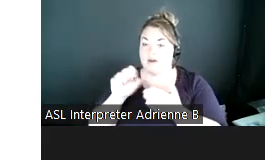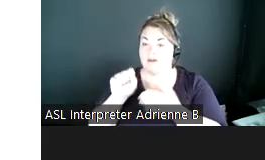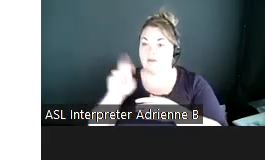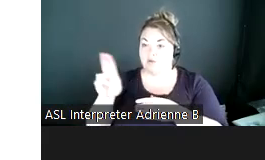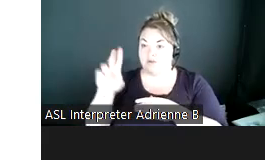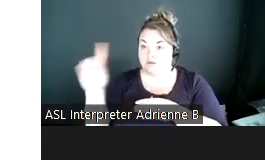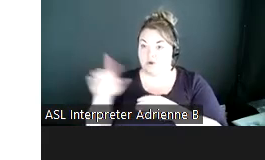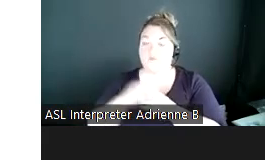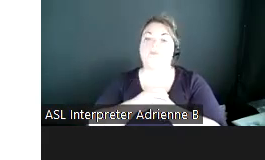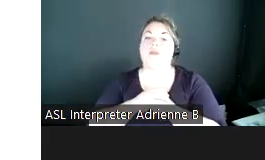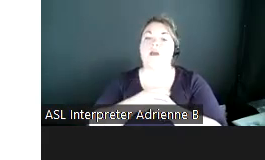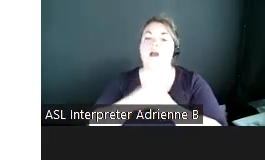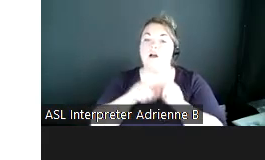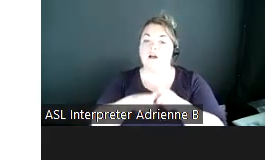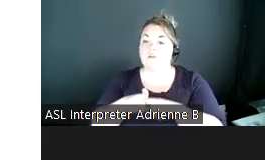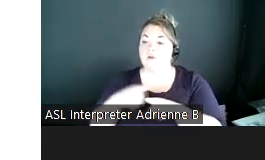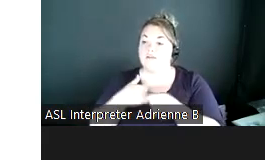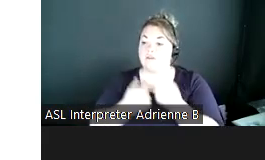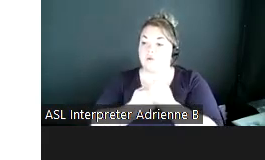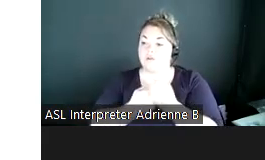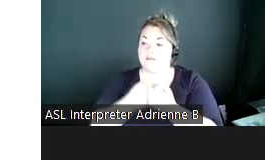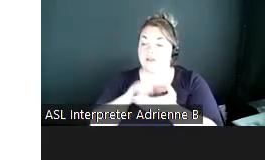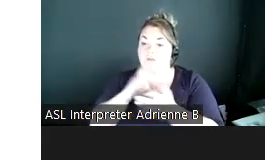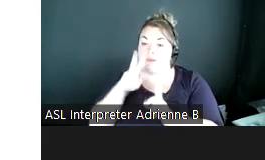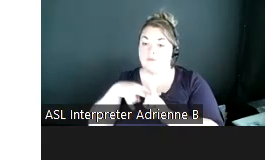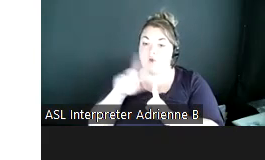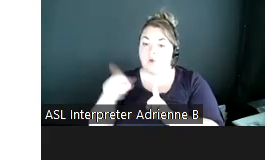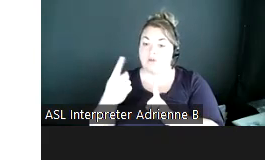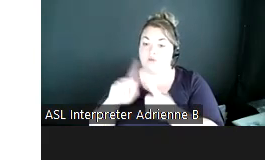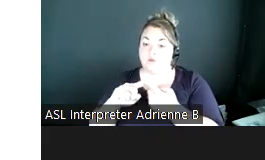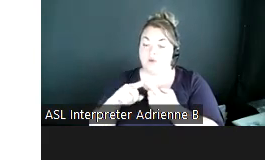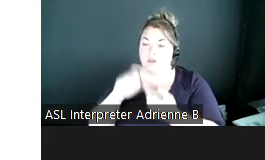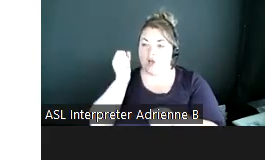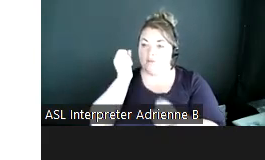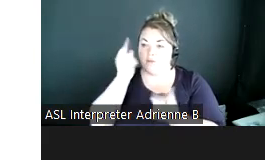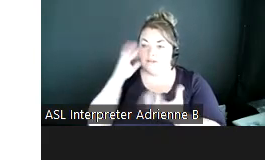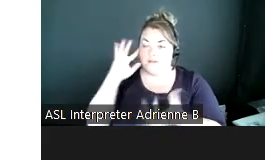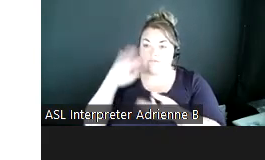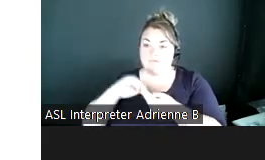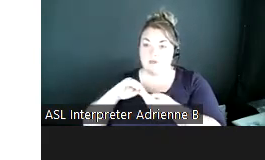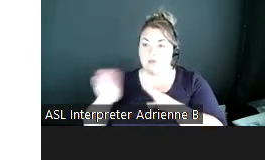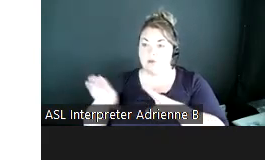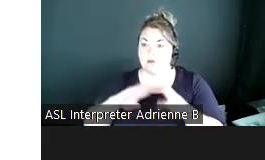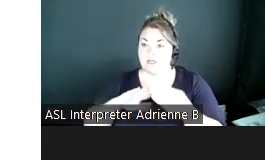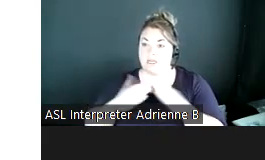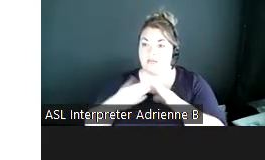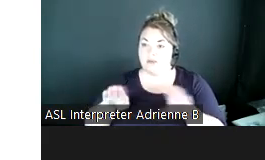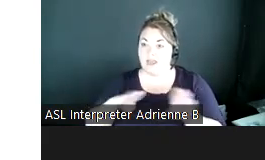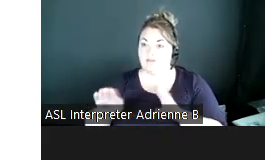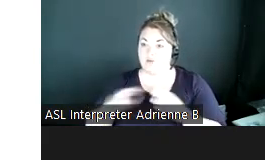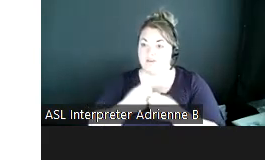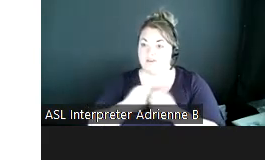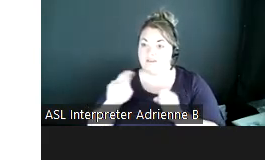We also have these endorsements that are applicable only to comprehensive community behavioral health safety net